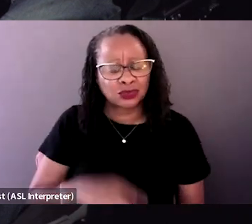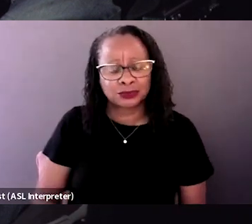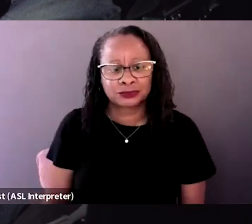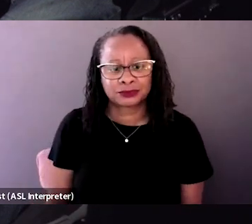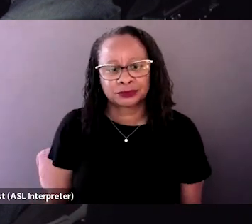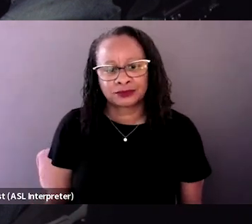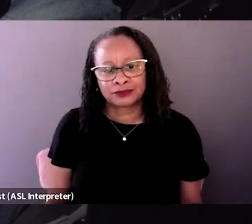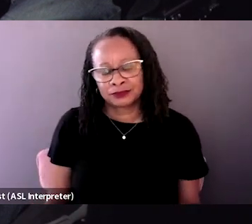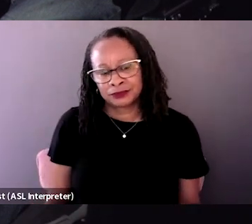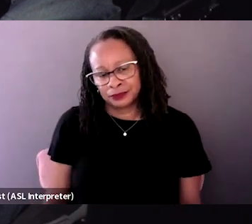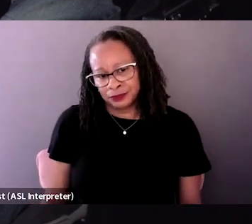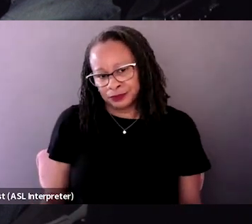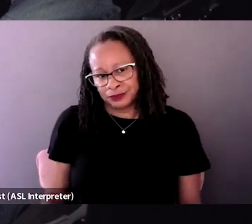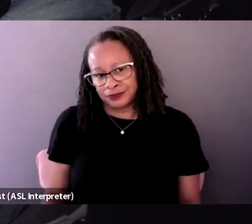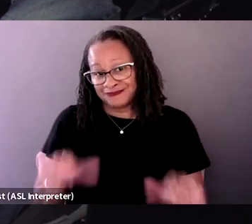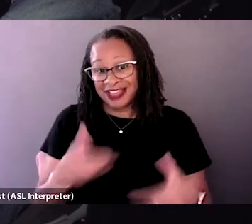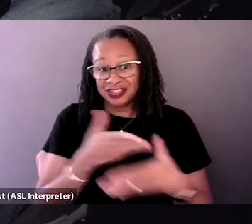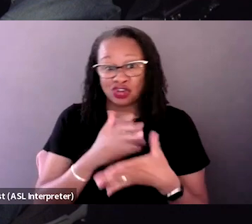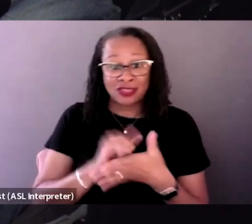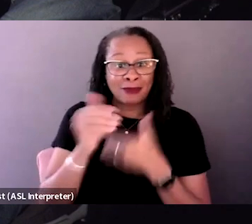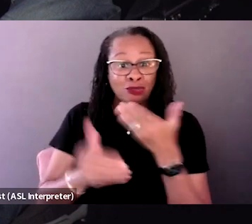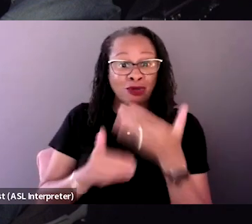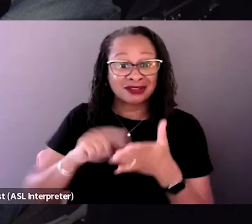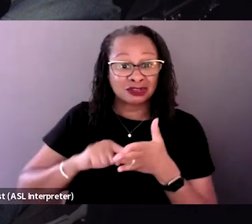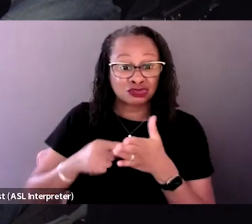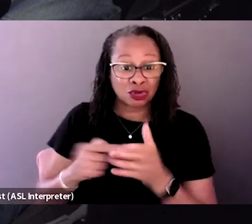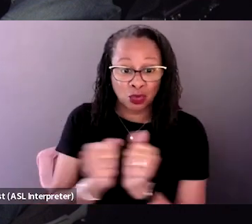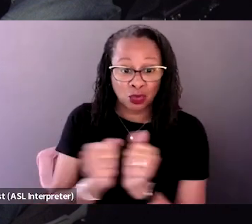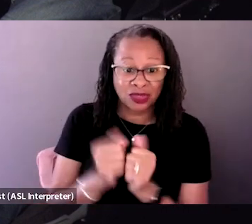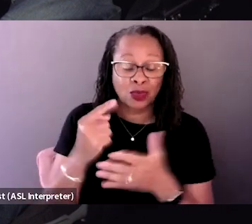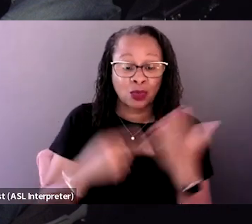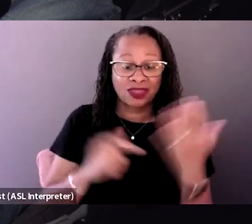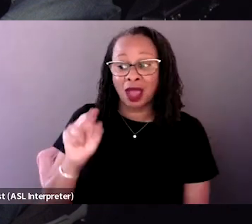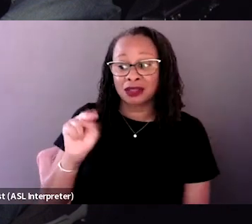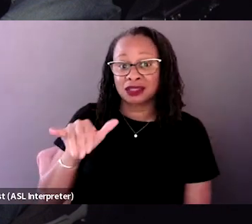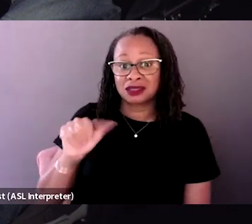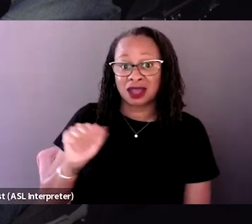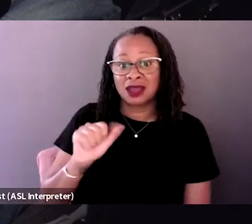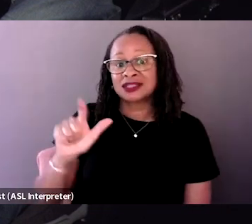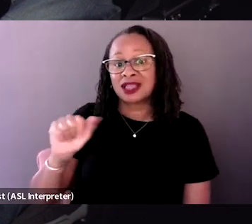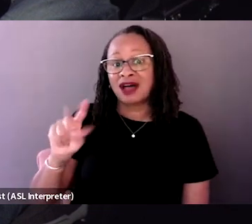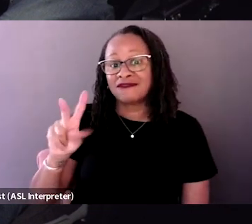for you? Well, I can share that process began with what